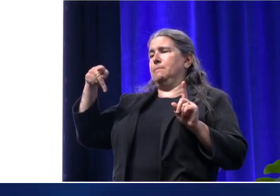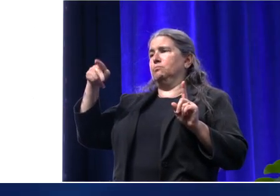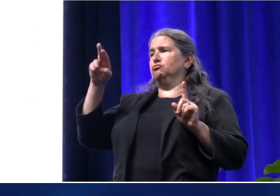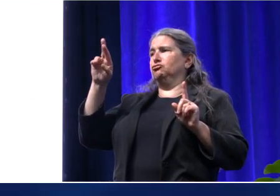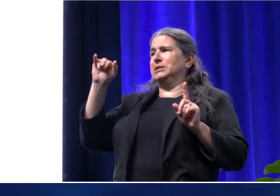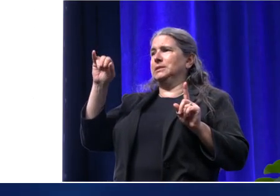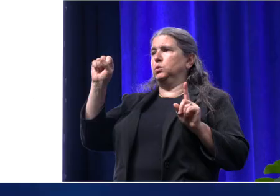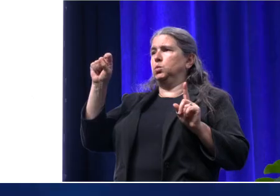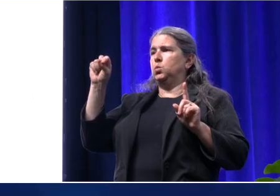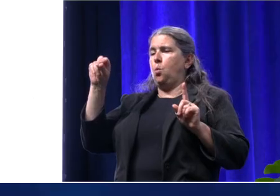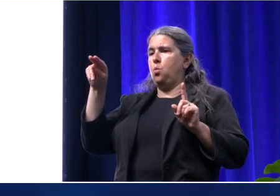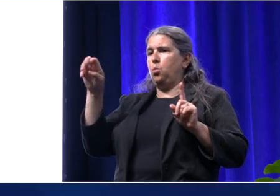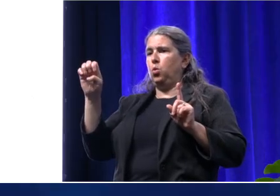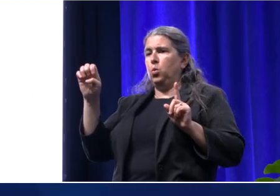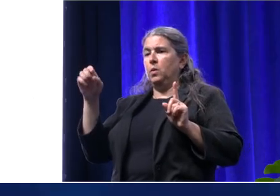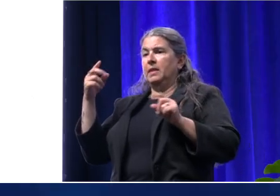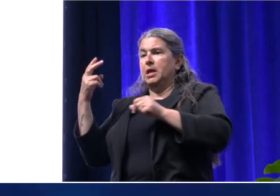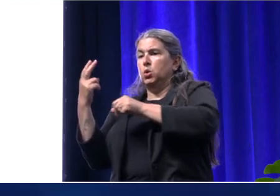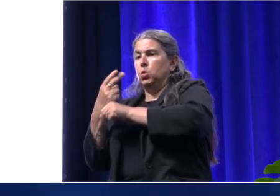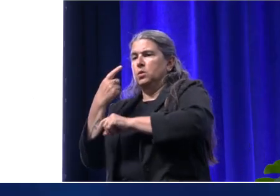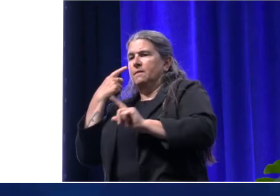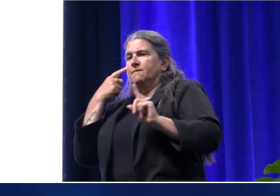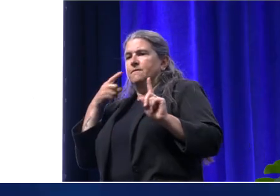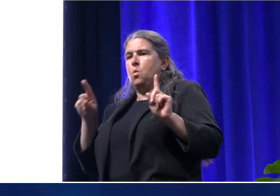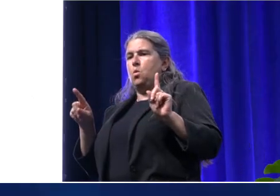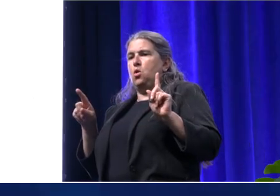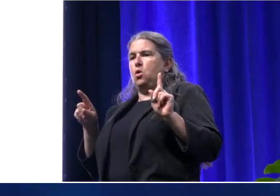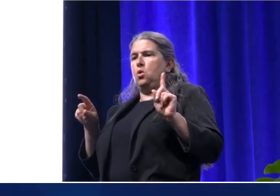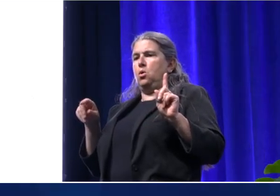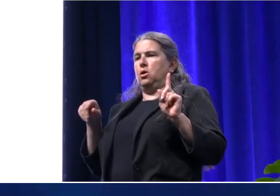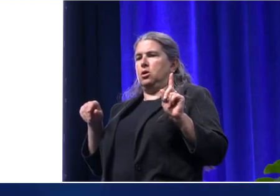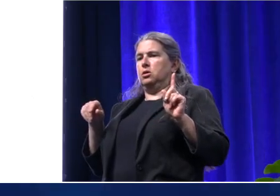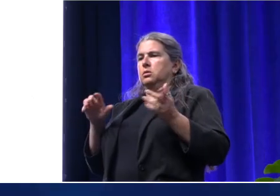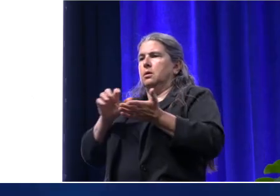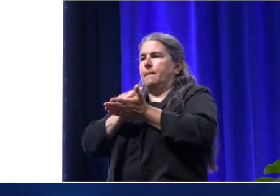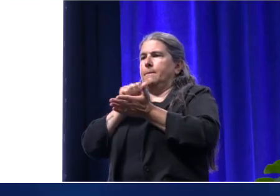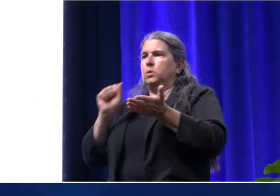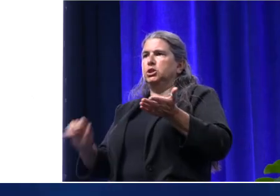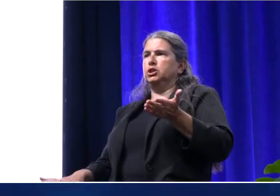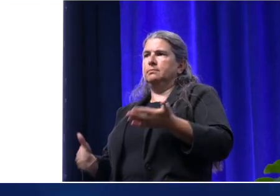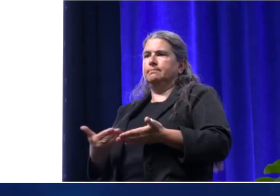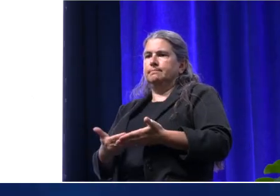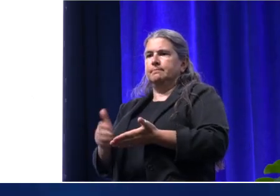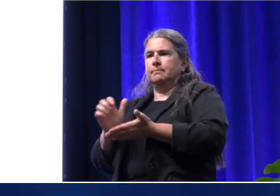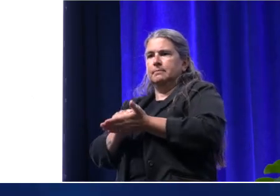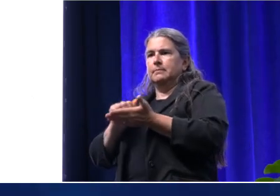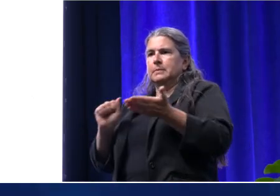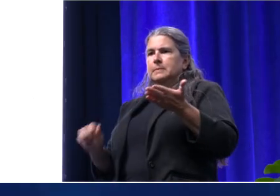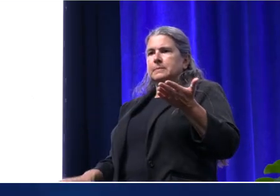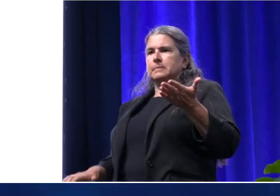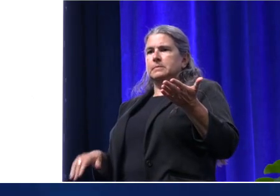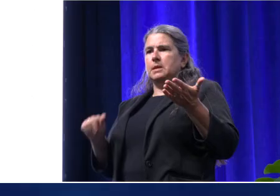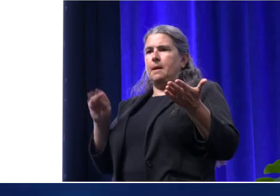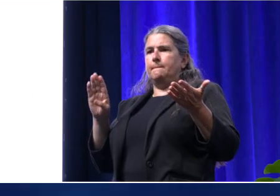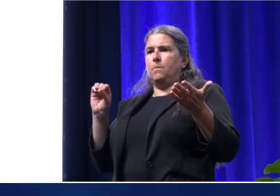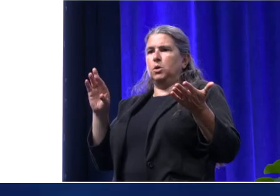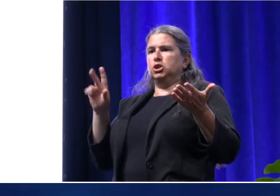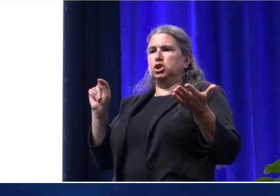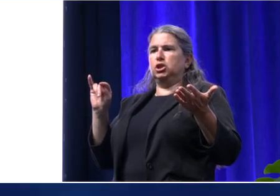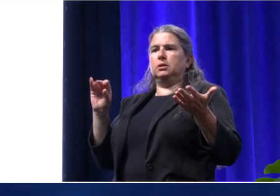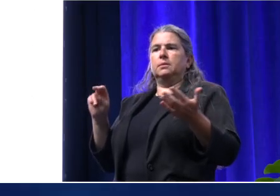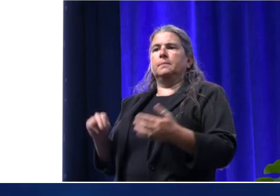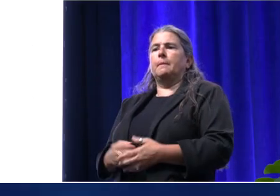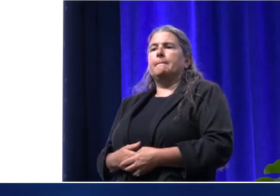abortion access is curtailed in the United States, what we see is DIY mifepristone being